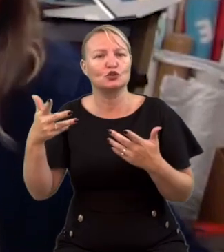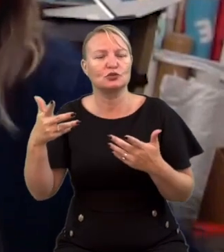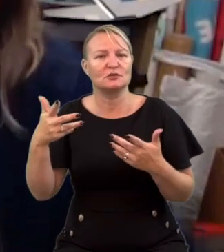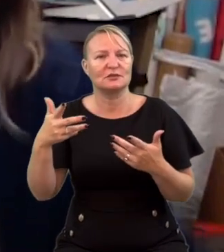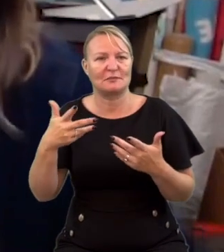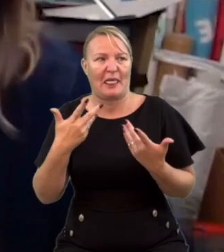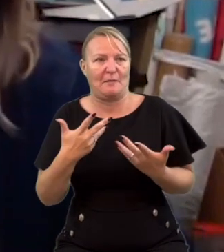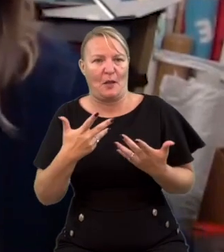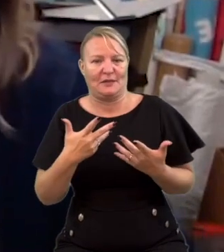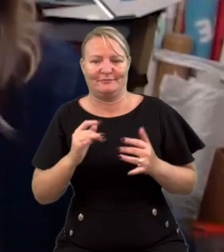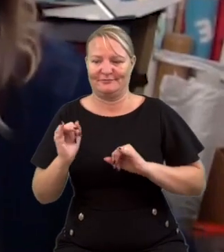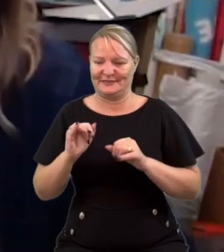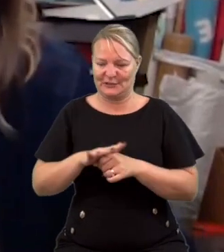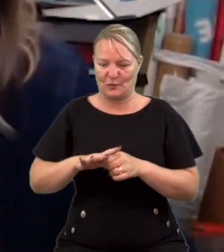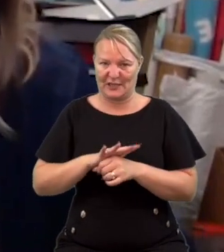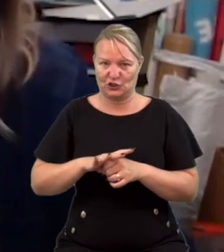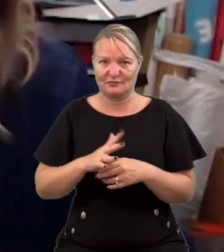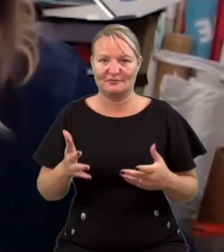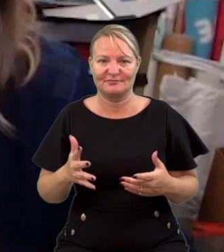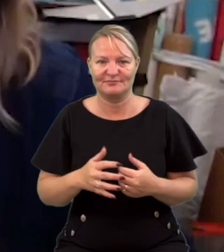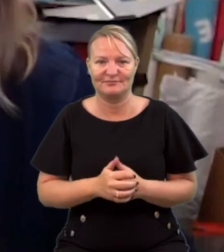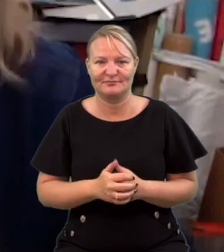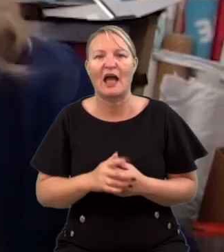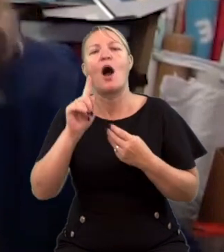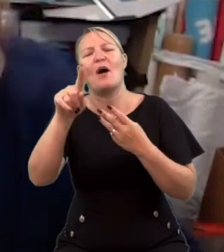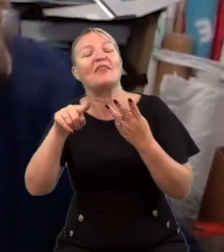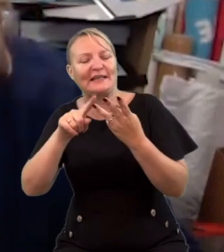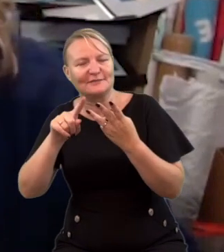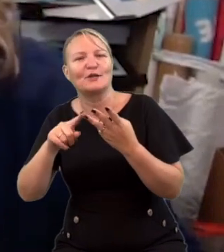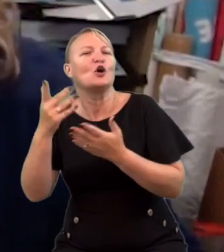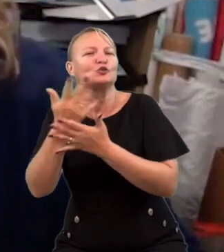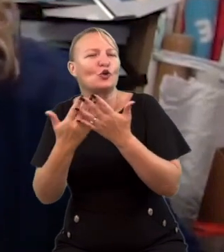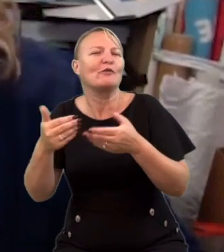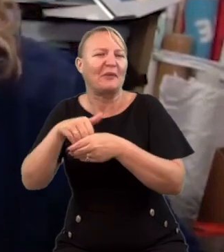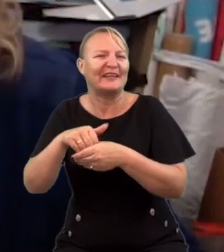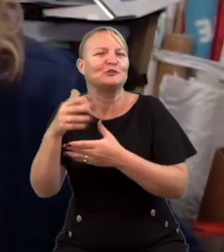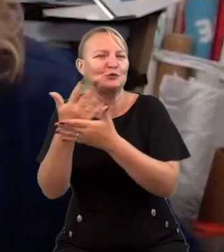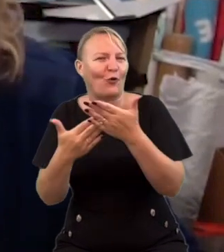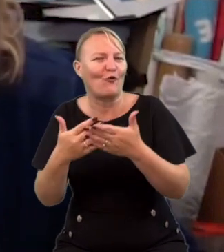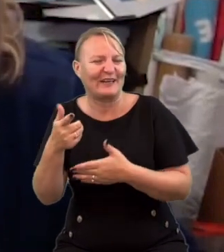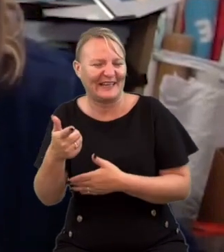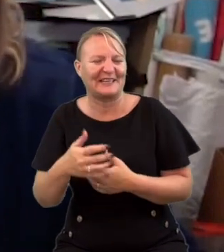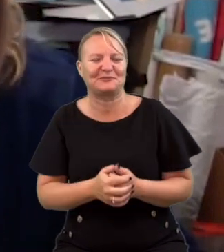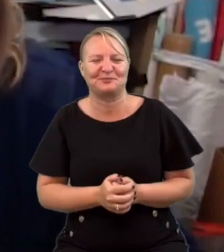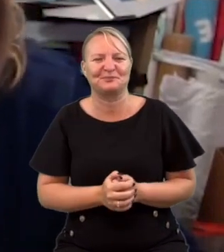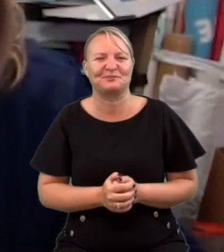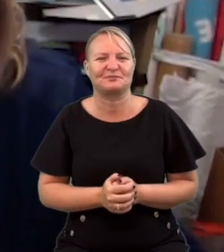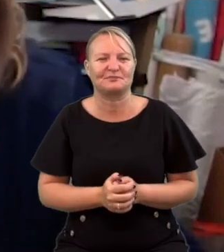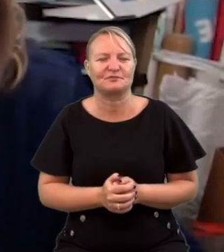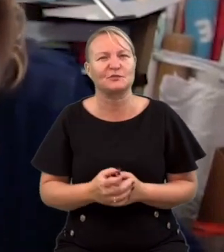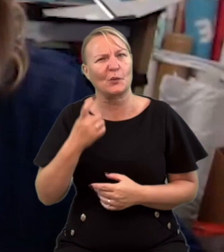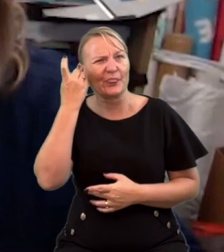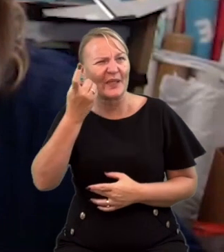future on the very harsh reality. And then there's a story within a story. So the kind